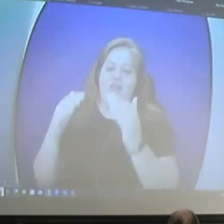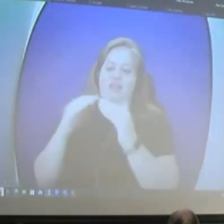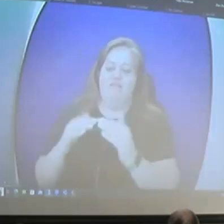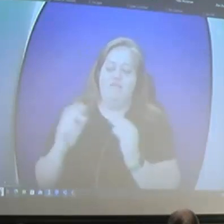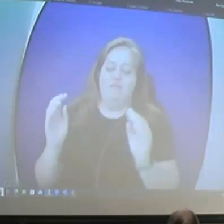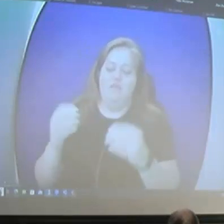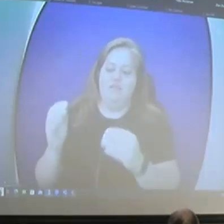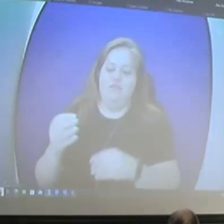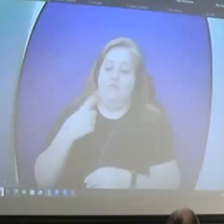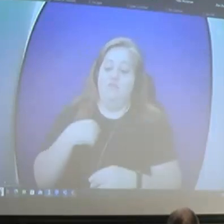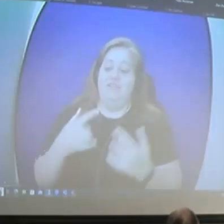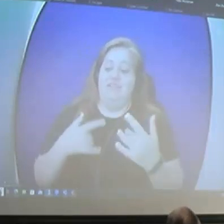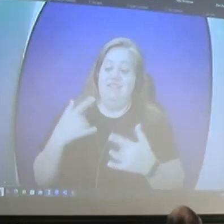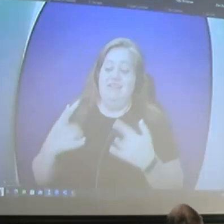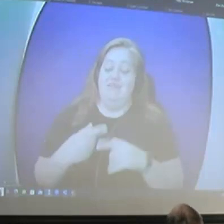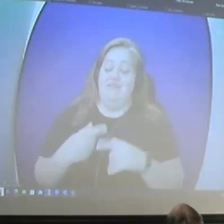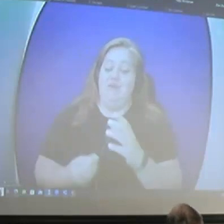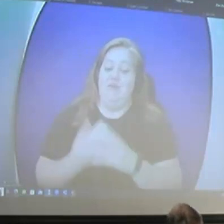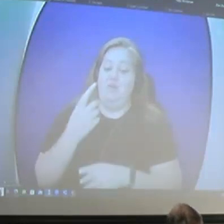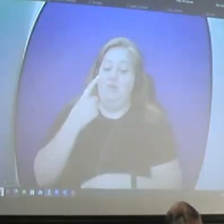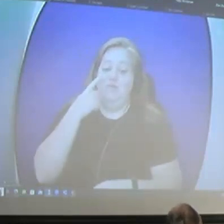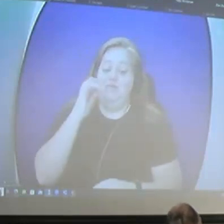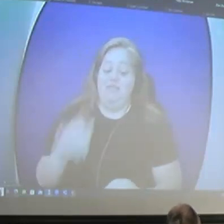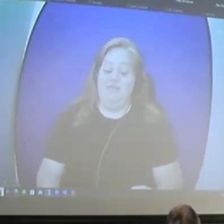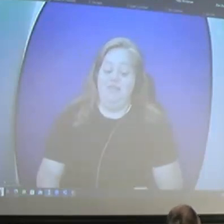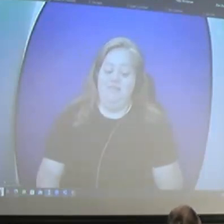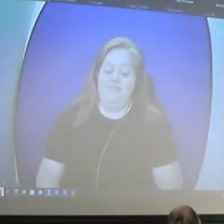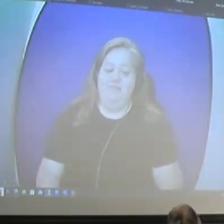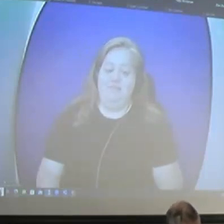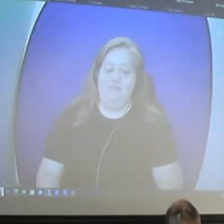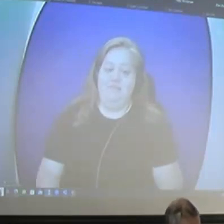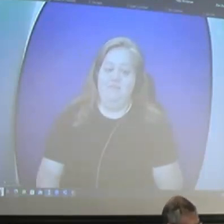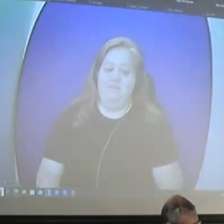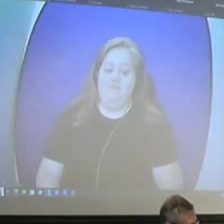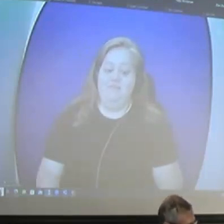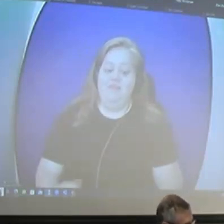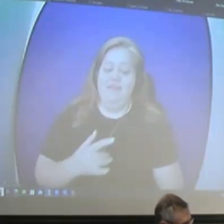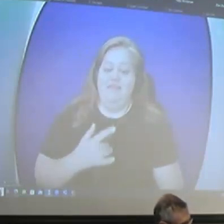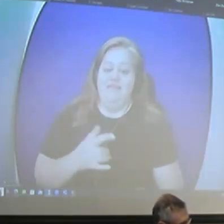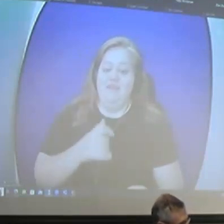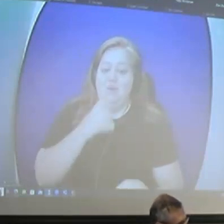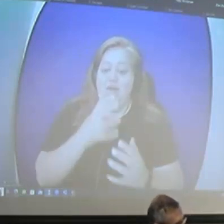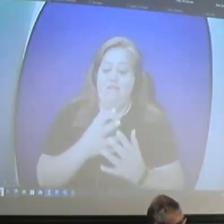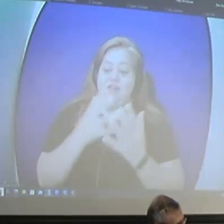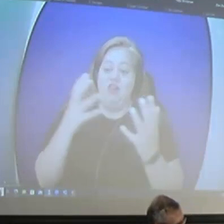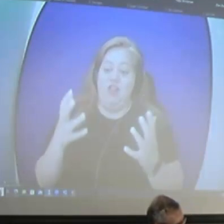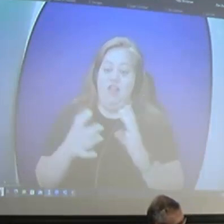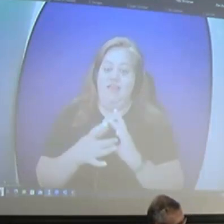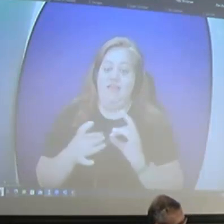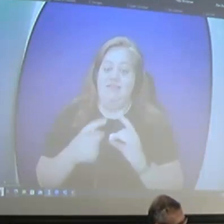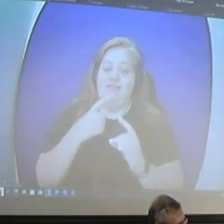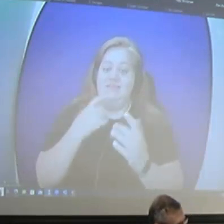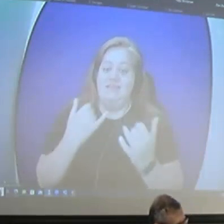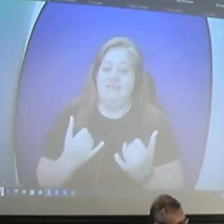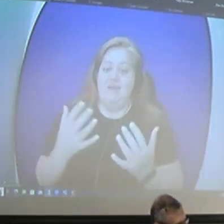excited about our growth there. We went through so much. I don't have a ton today and want to get into the business of the board, but did want to